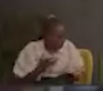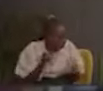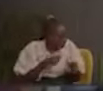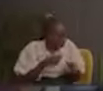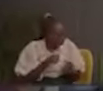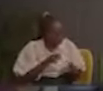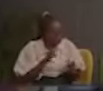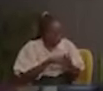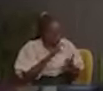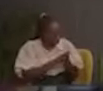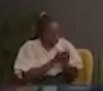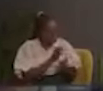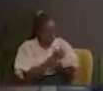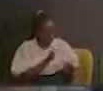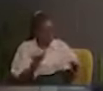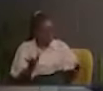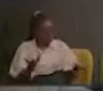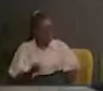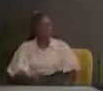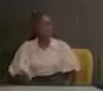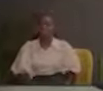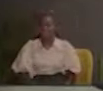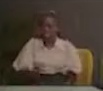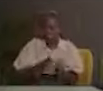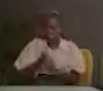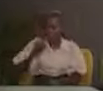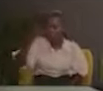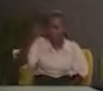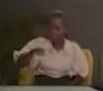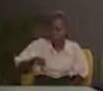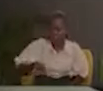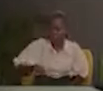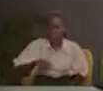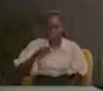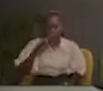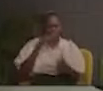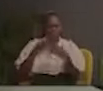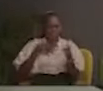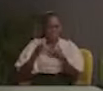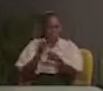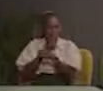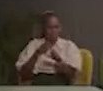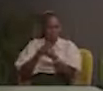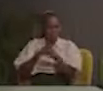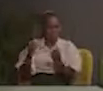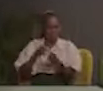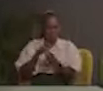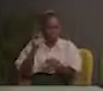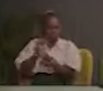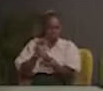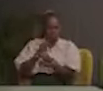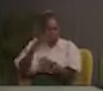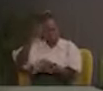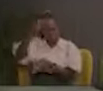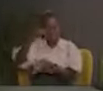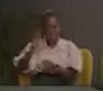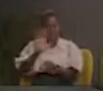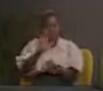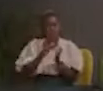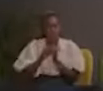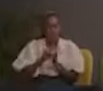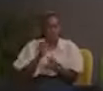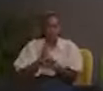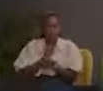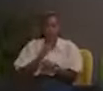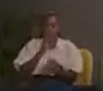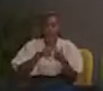him? Because even though salvation from sin is without the works, the participation of any man, yours is to believe. But because